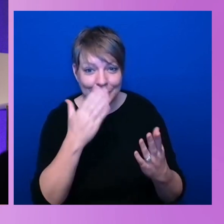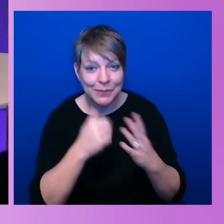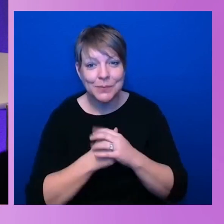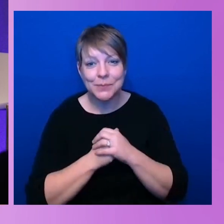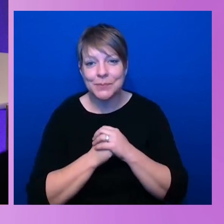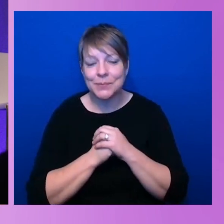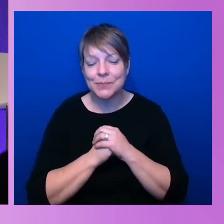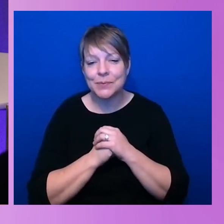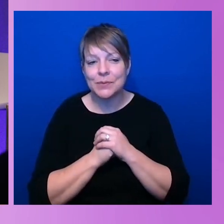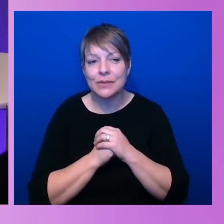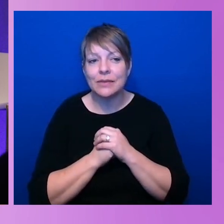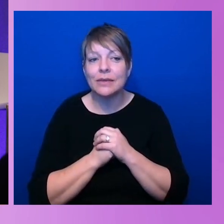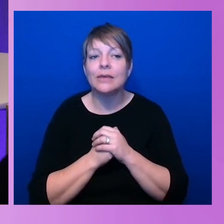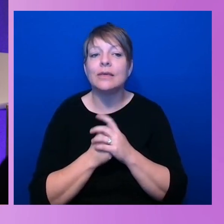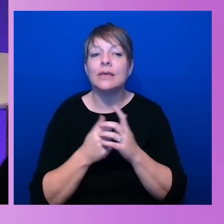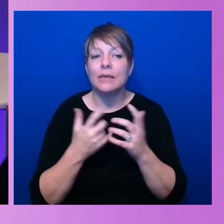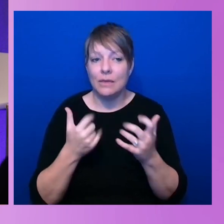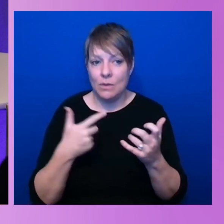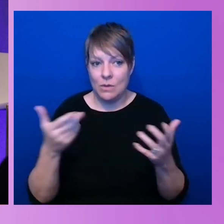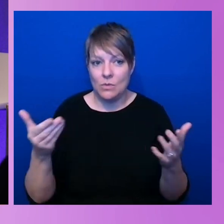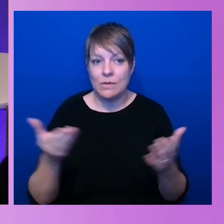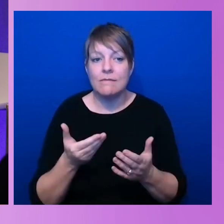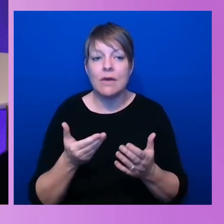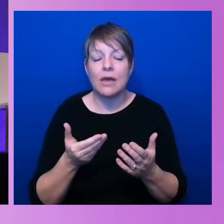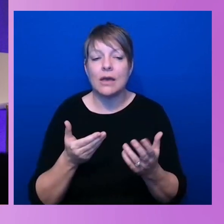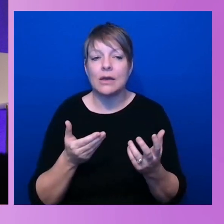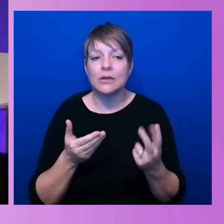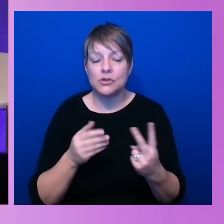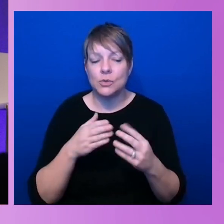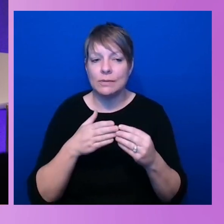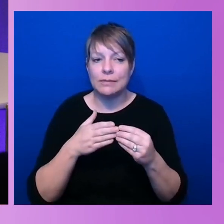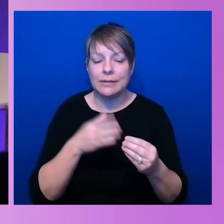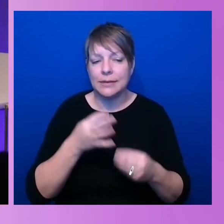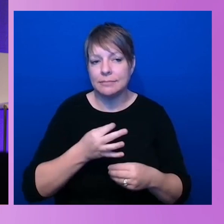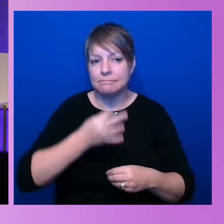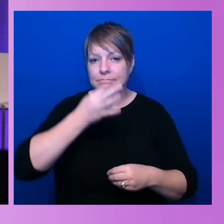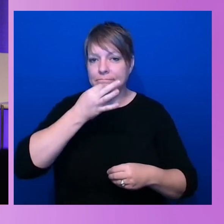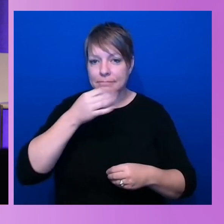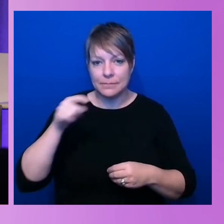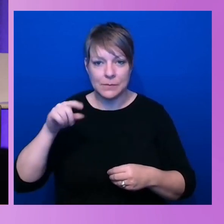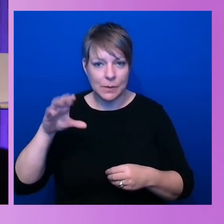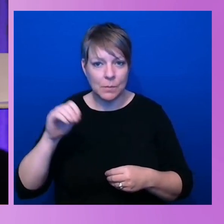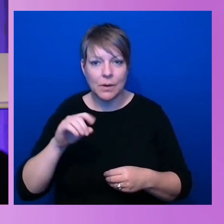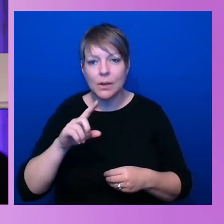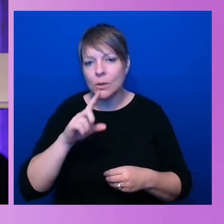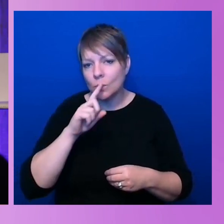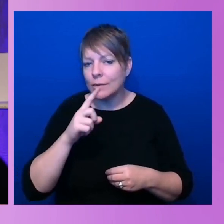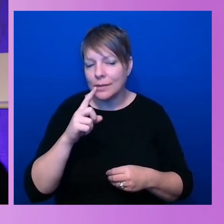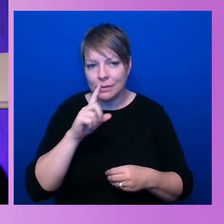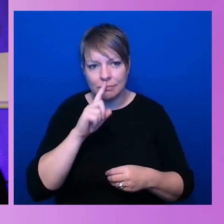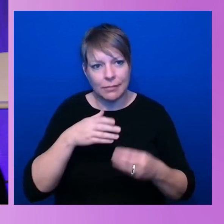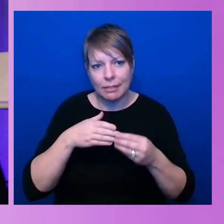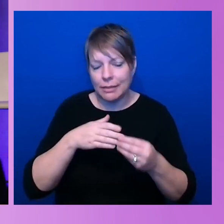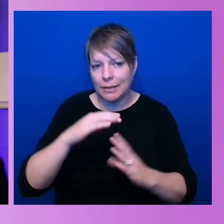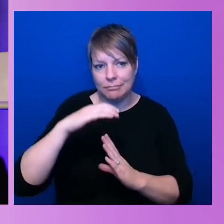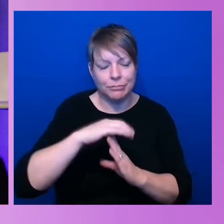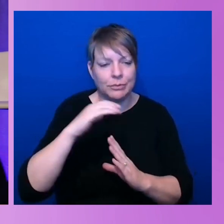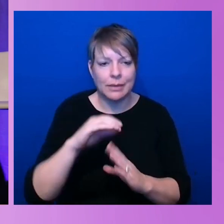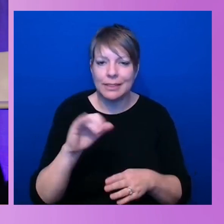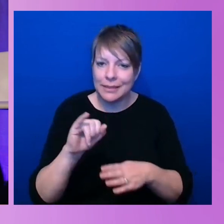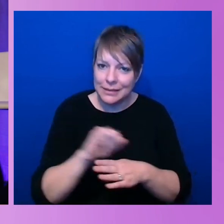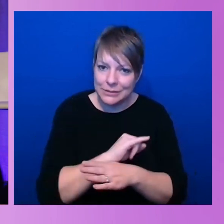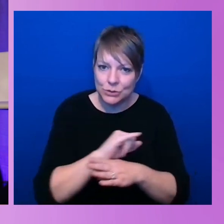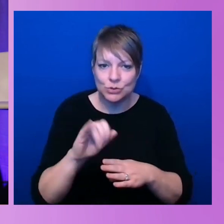I would like to invite two of the leading experts in the company, really in the industry, to talk about the challenges